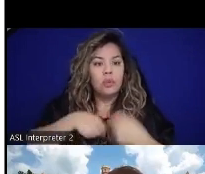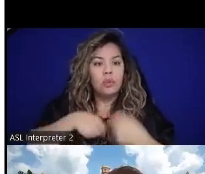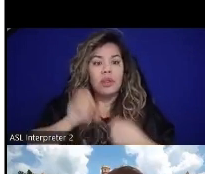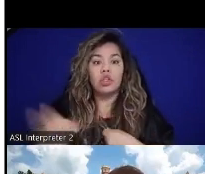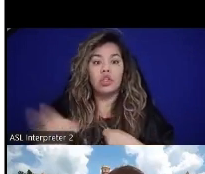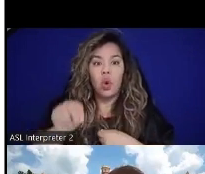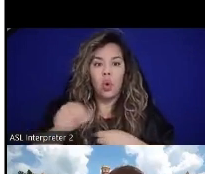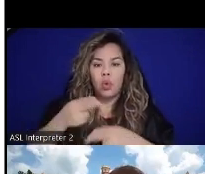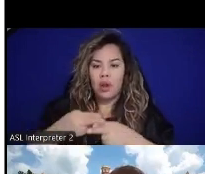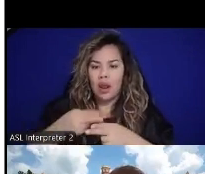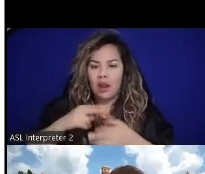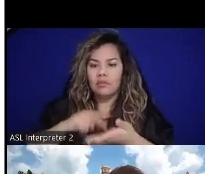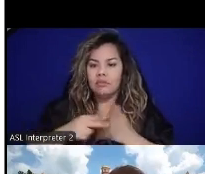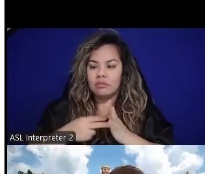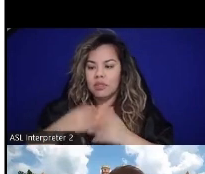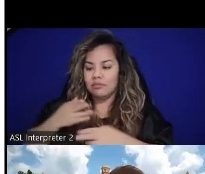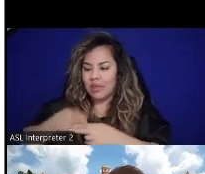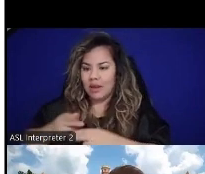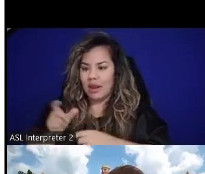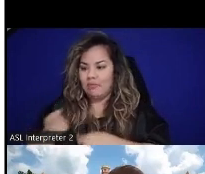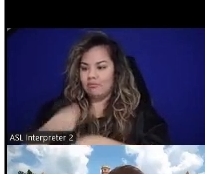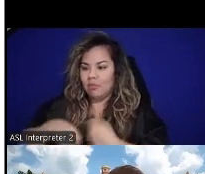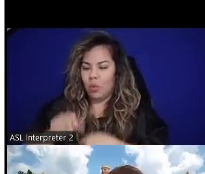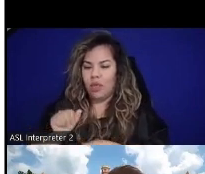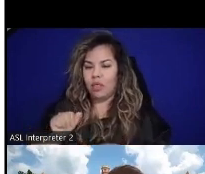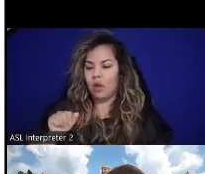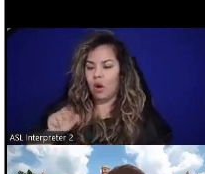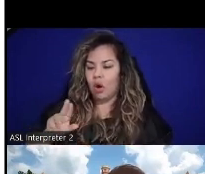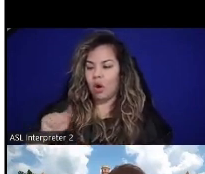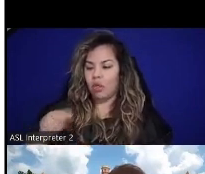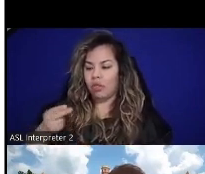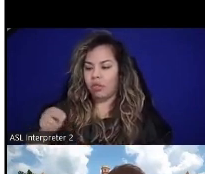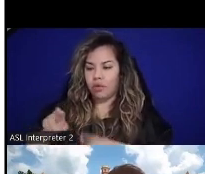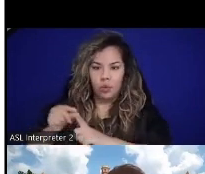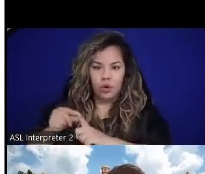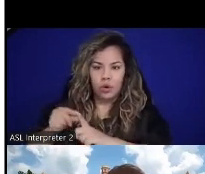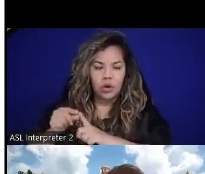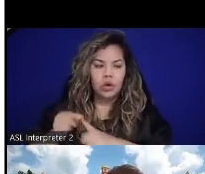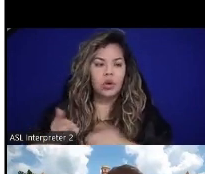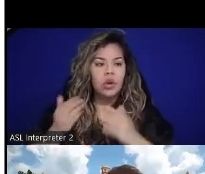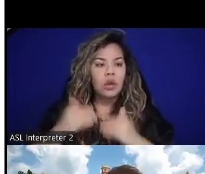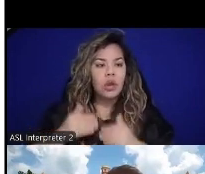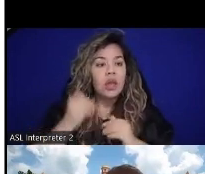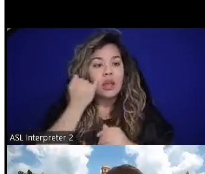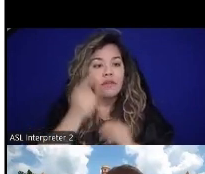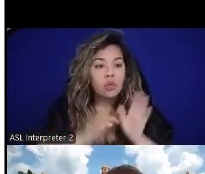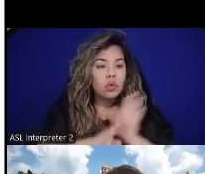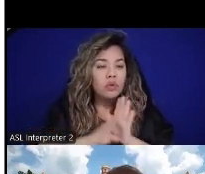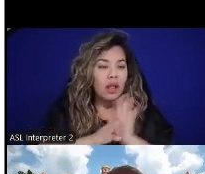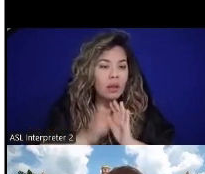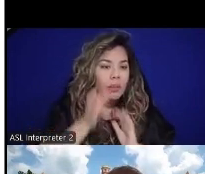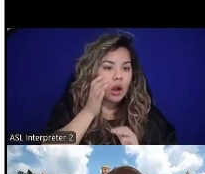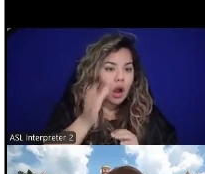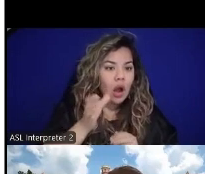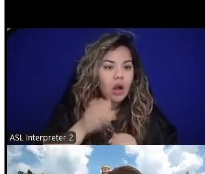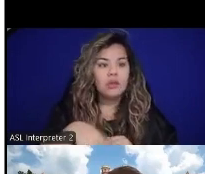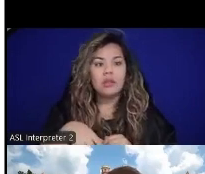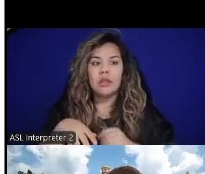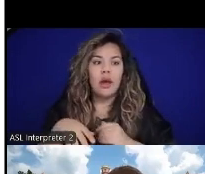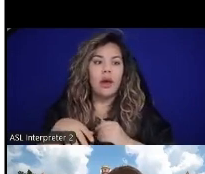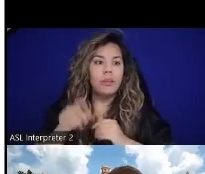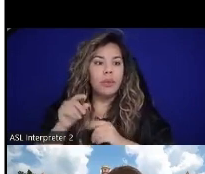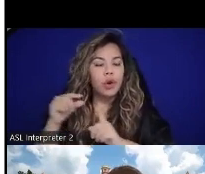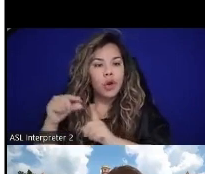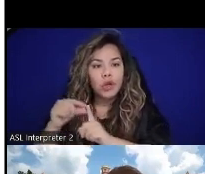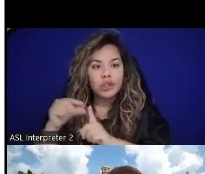identity. If you develop a concept or term which is famous in the field, you need to use a third-person voice to describe